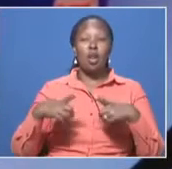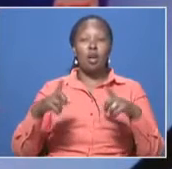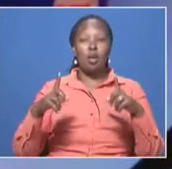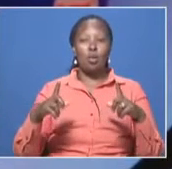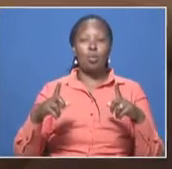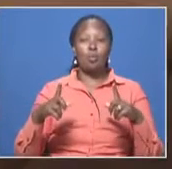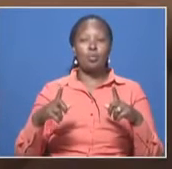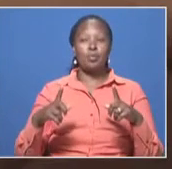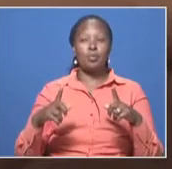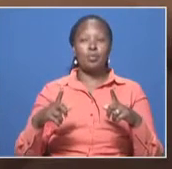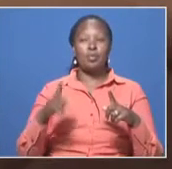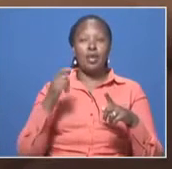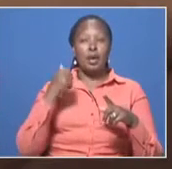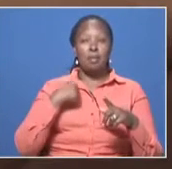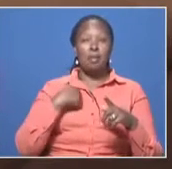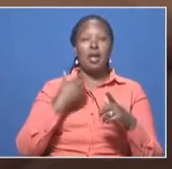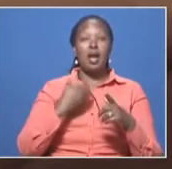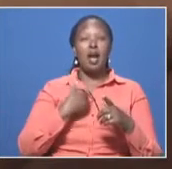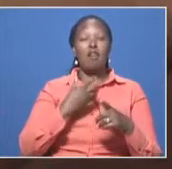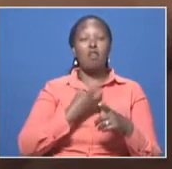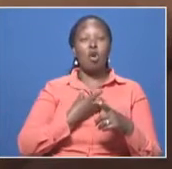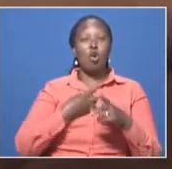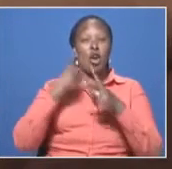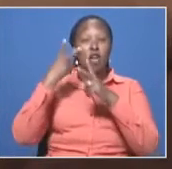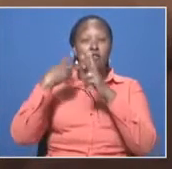see, by me having my own view,